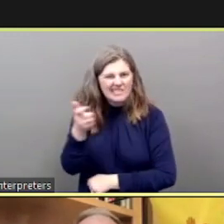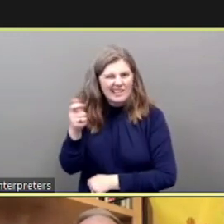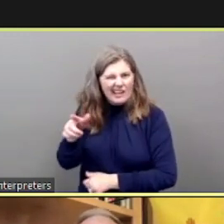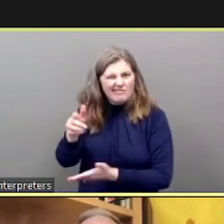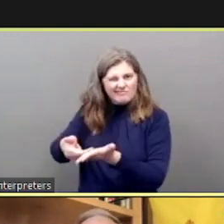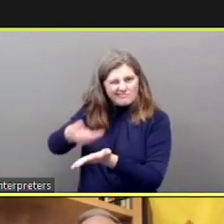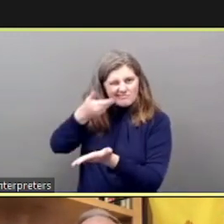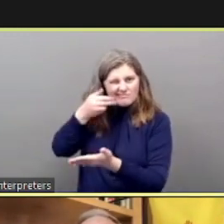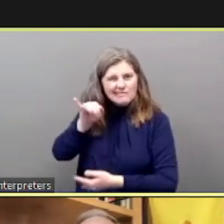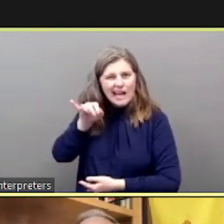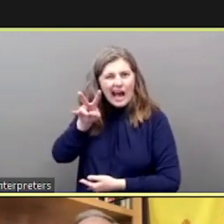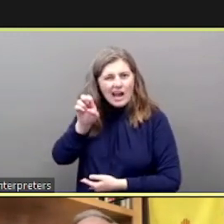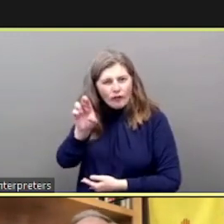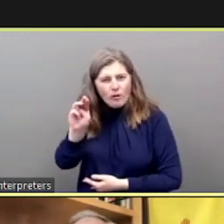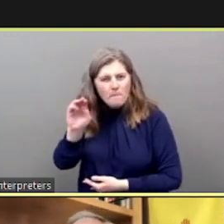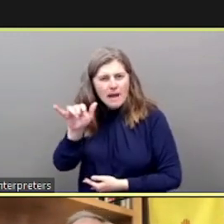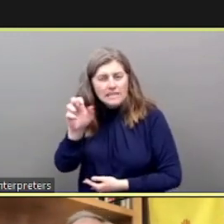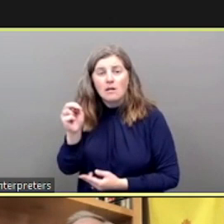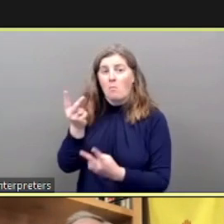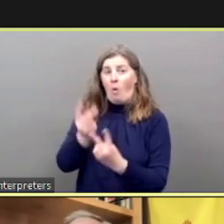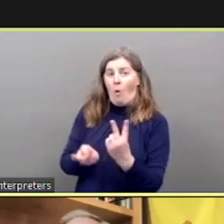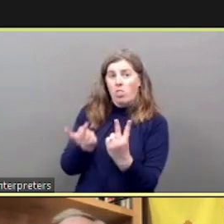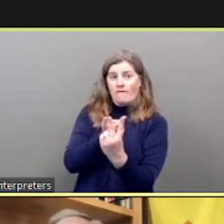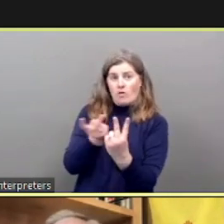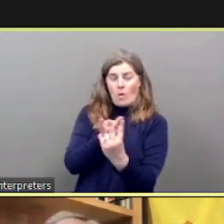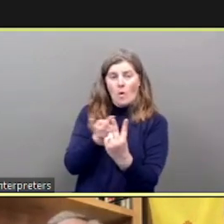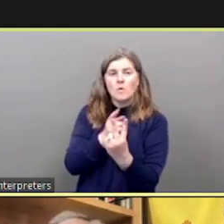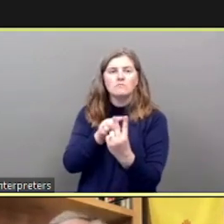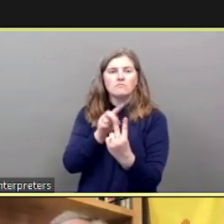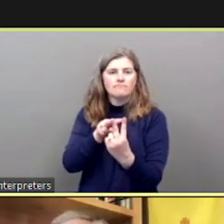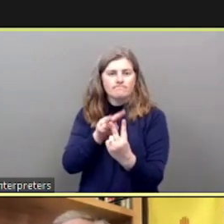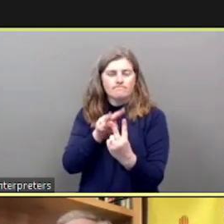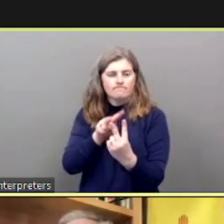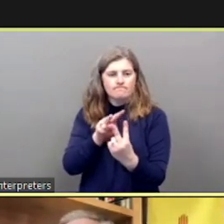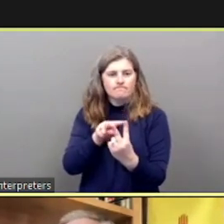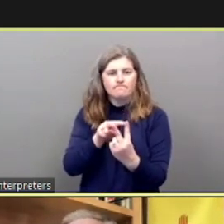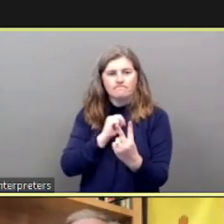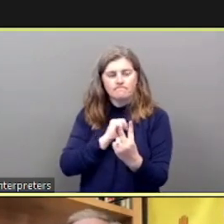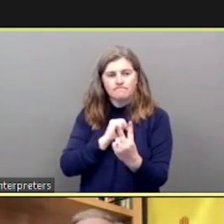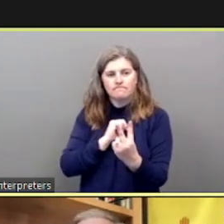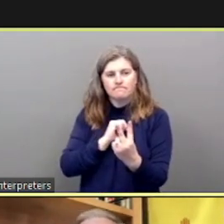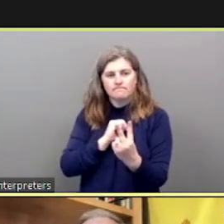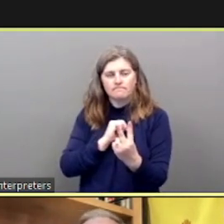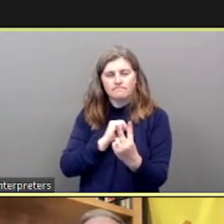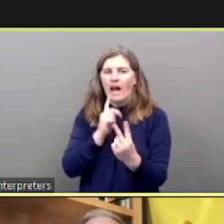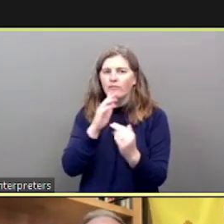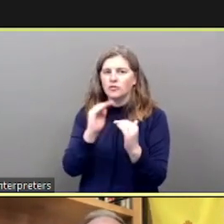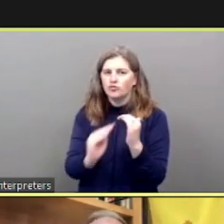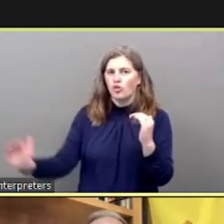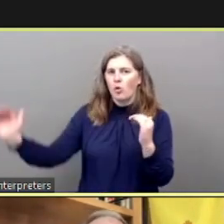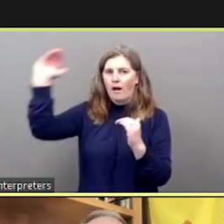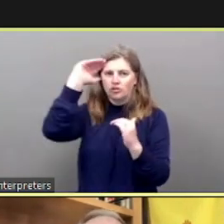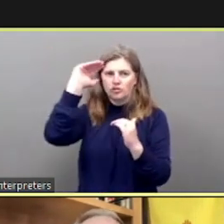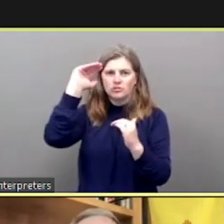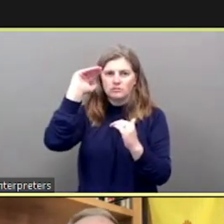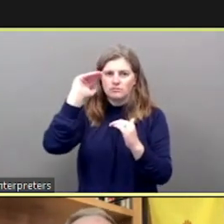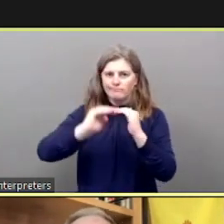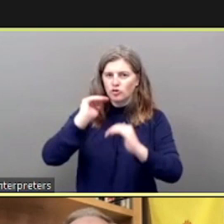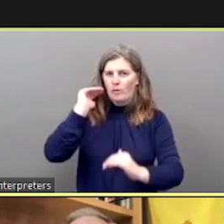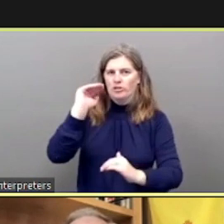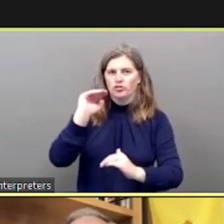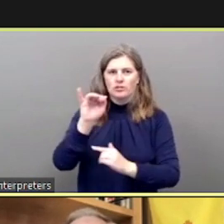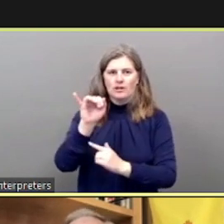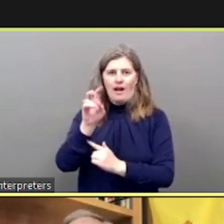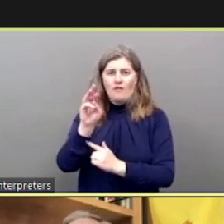ivermectin. Both of those individuals over ivermectin toxicity, and both of those individuals